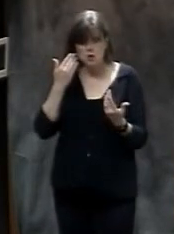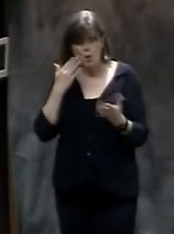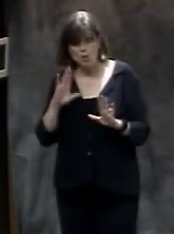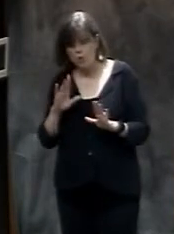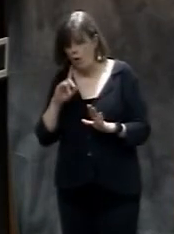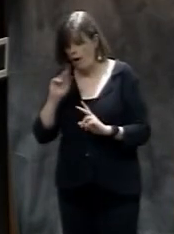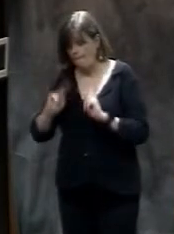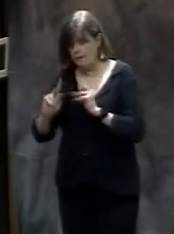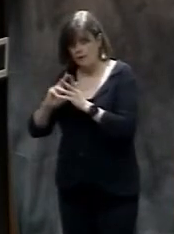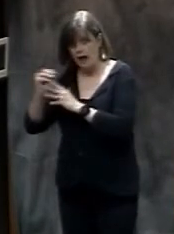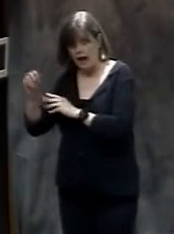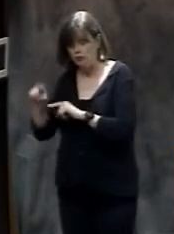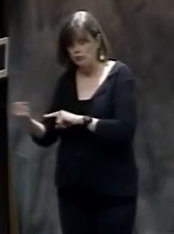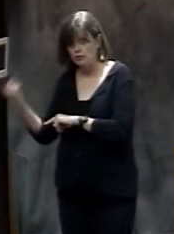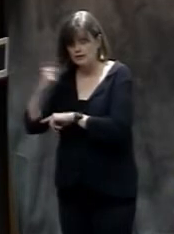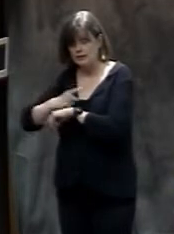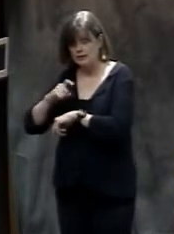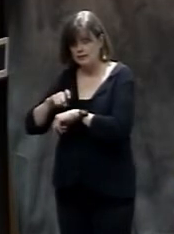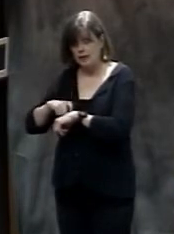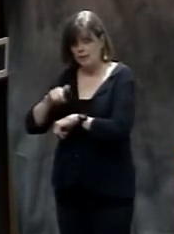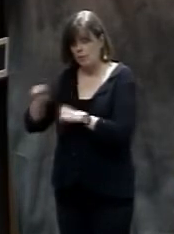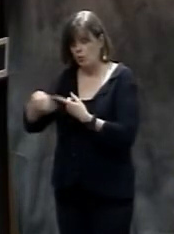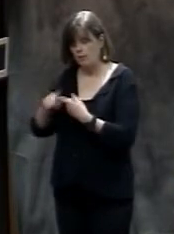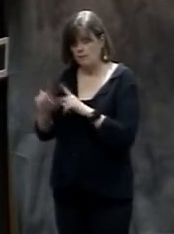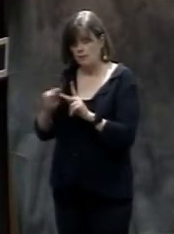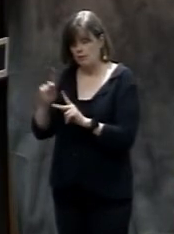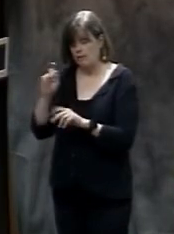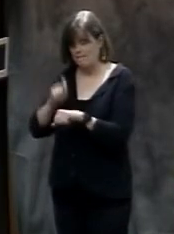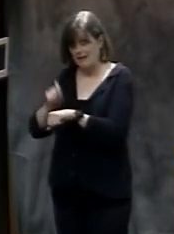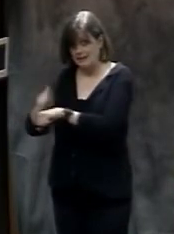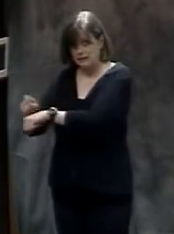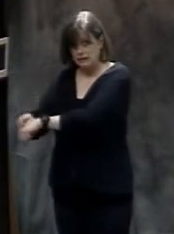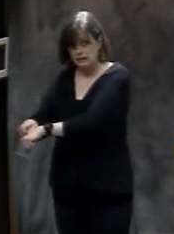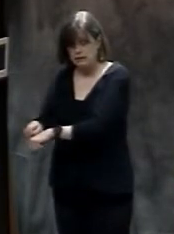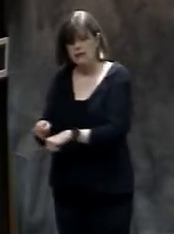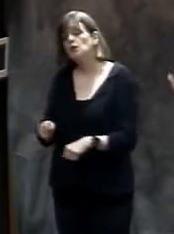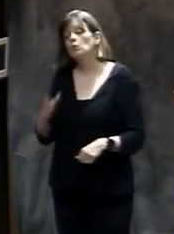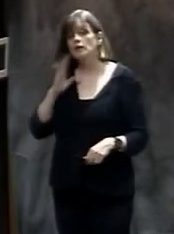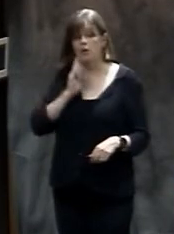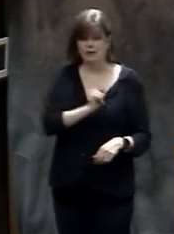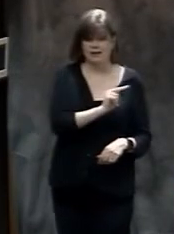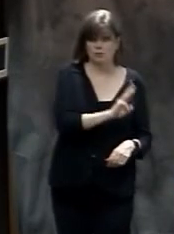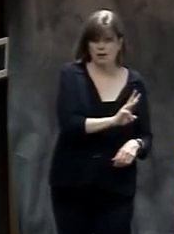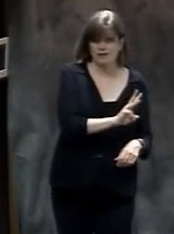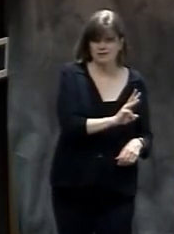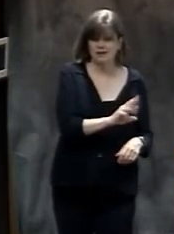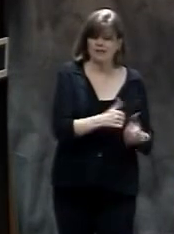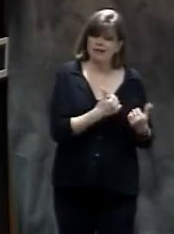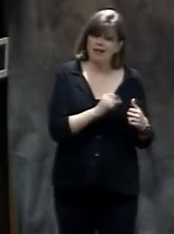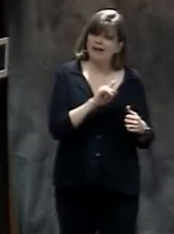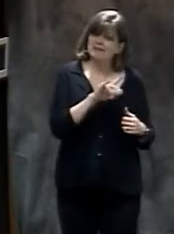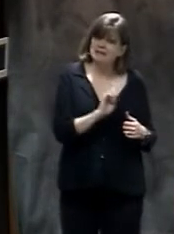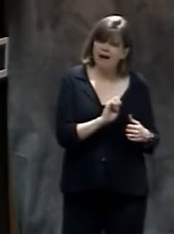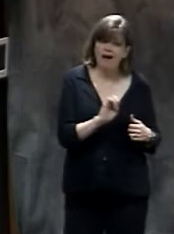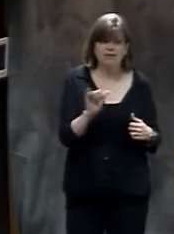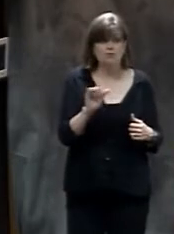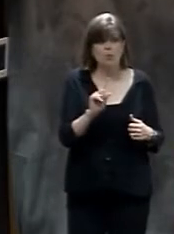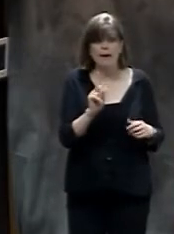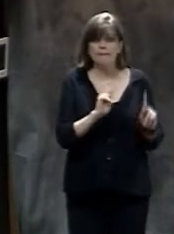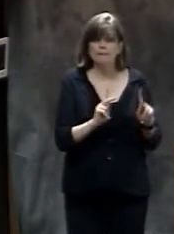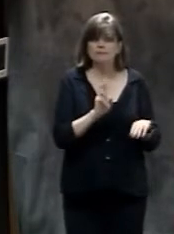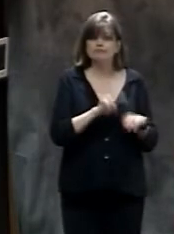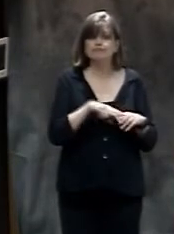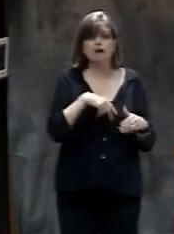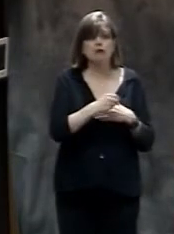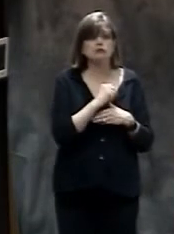times of day when the mosquito's biting? We know that in Key West, the lifestyle is such that people sit outside all the time. It's a very tropical